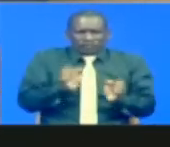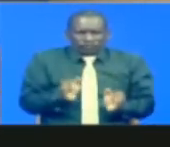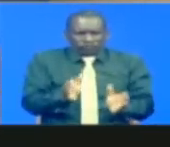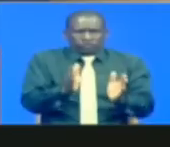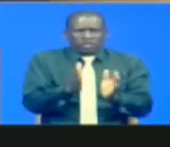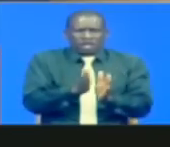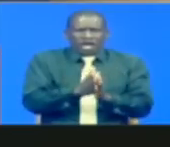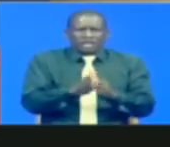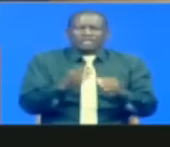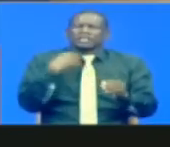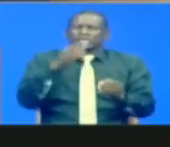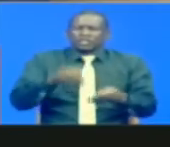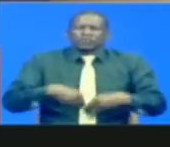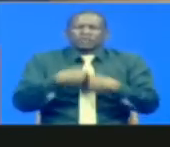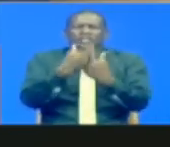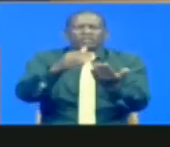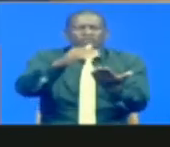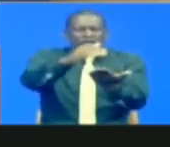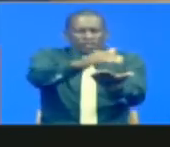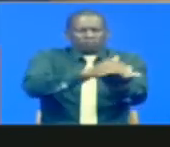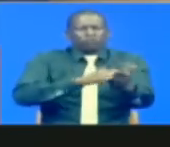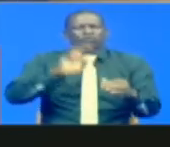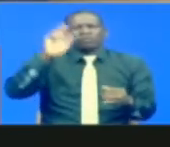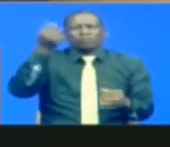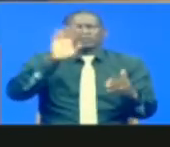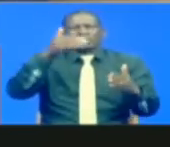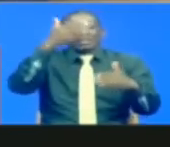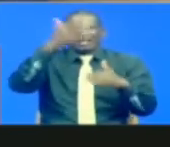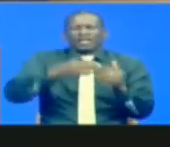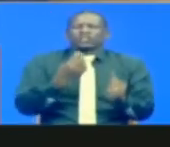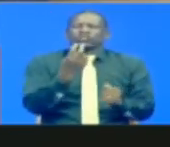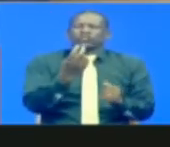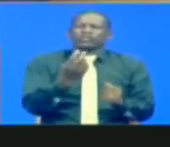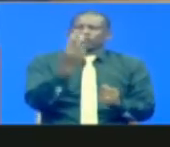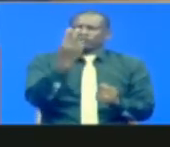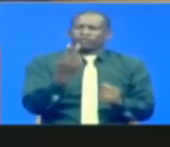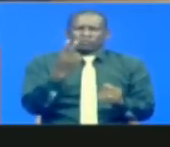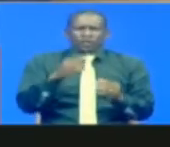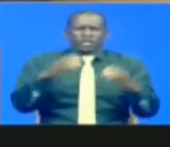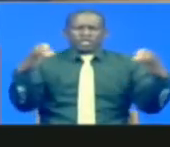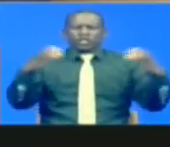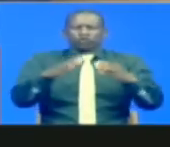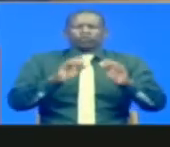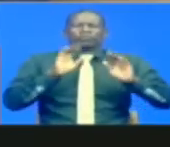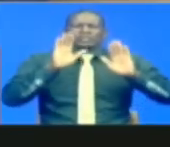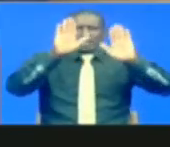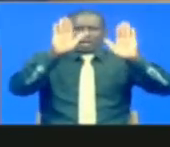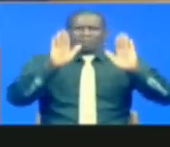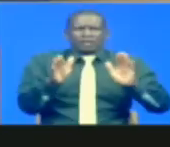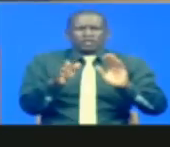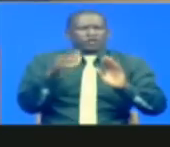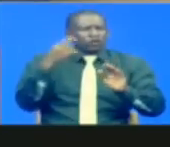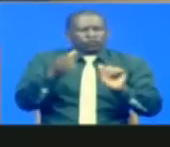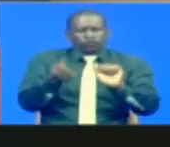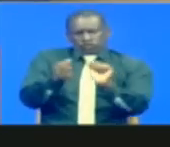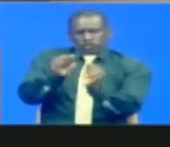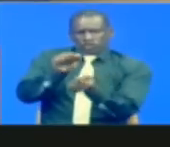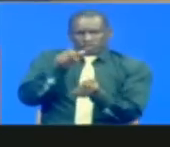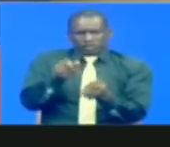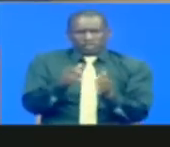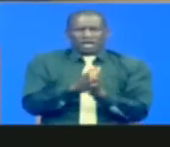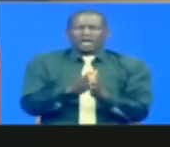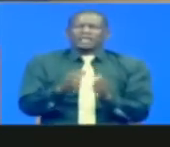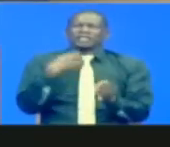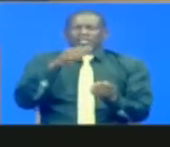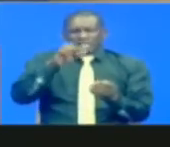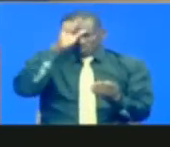a report before the president by the end of February. The group, Sugar Campaign for Change, or SUCAM, has also opposed the government proposal